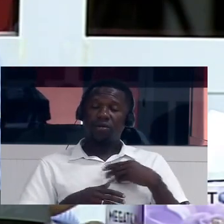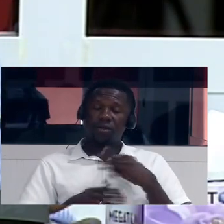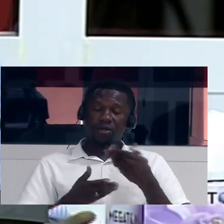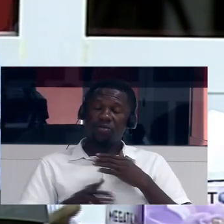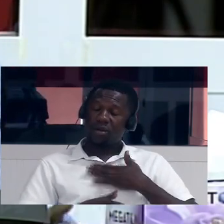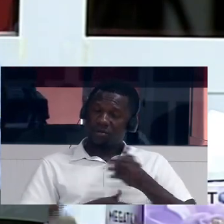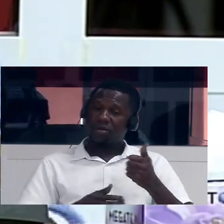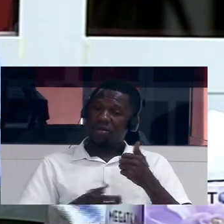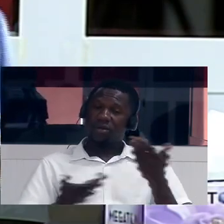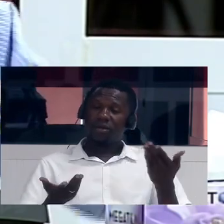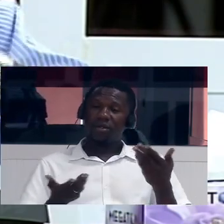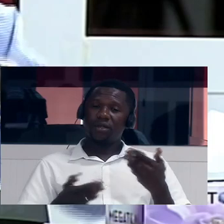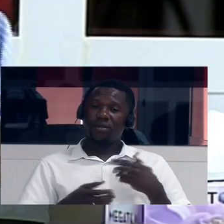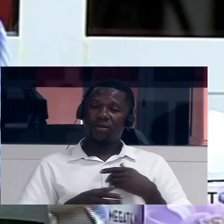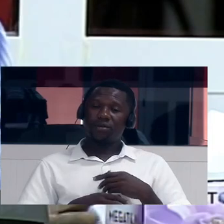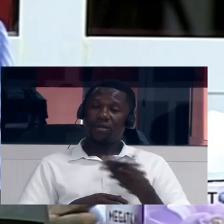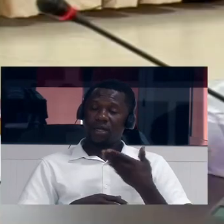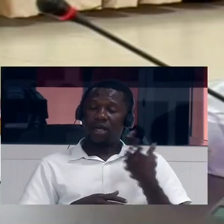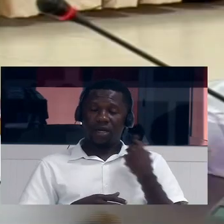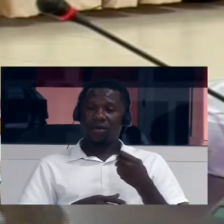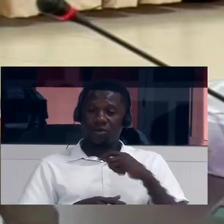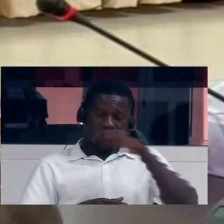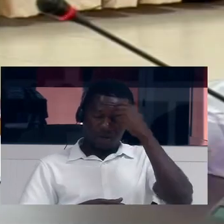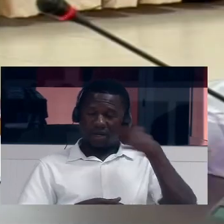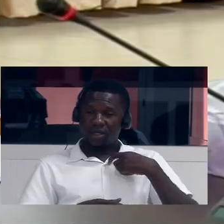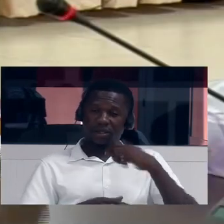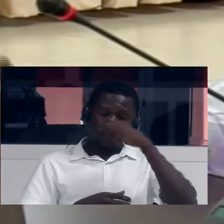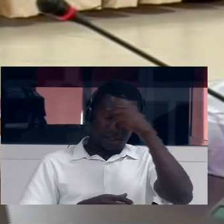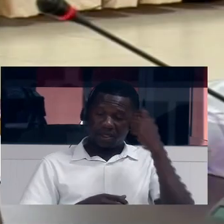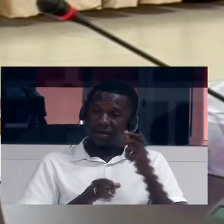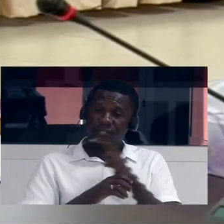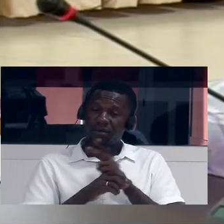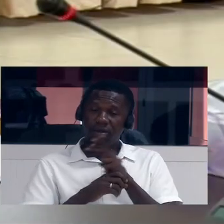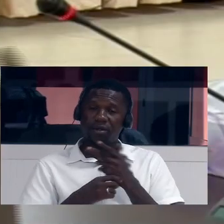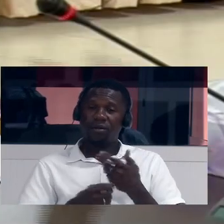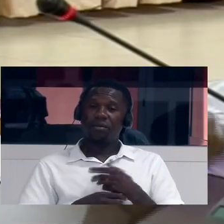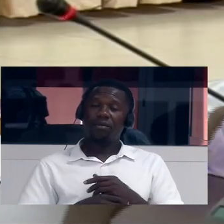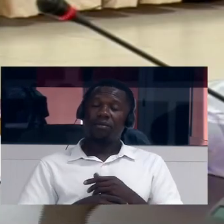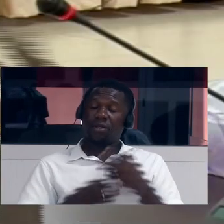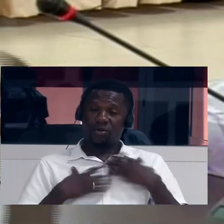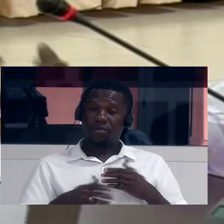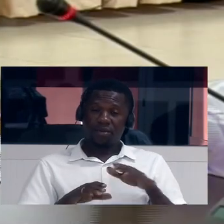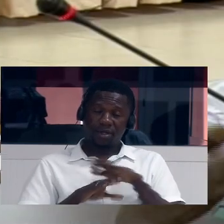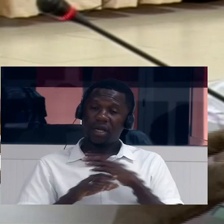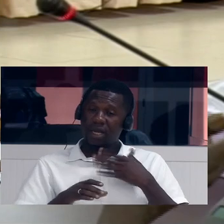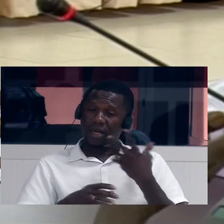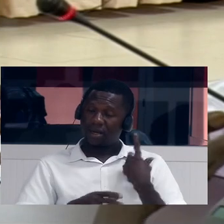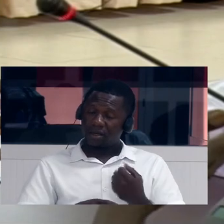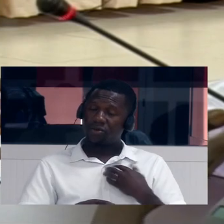passion. I like working in services. I like helping. Me, I'm humanitarian based. I like to